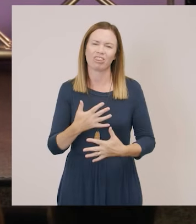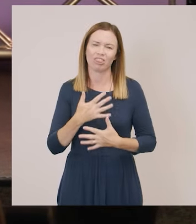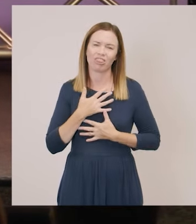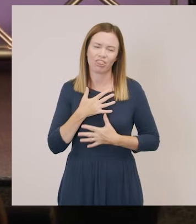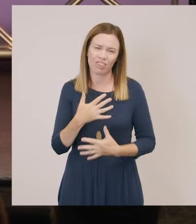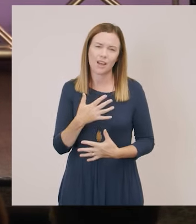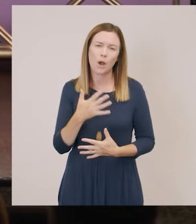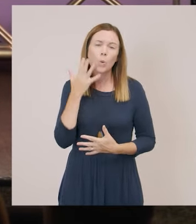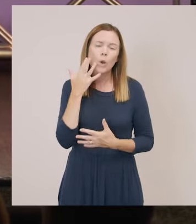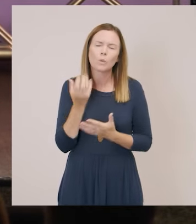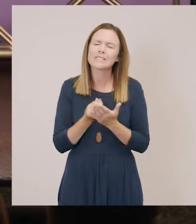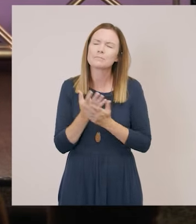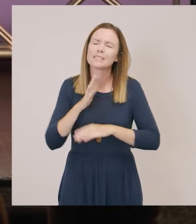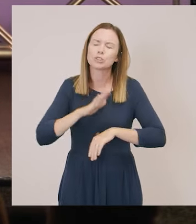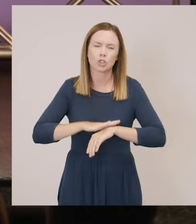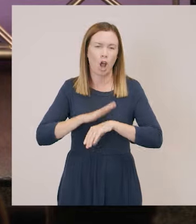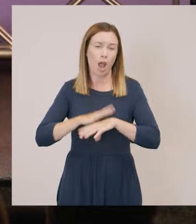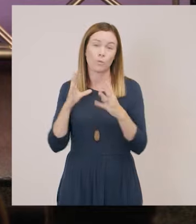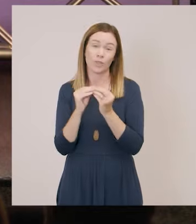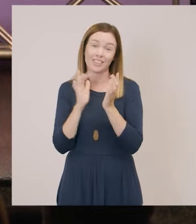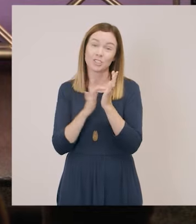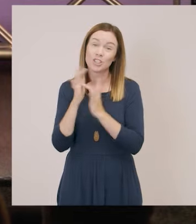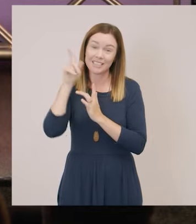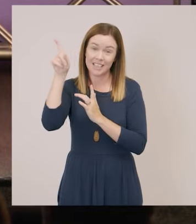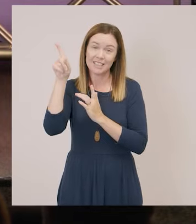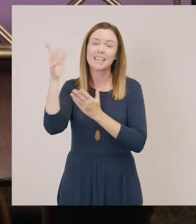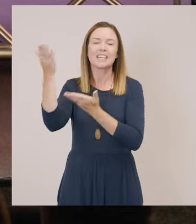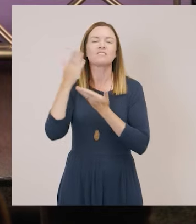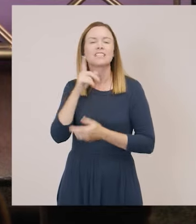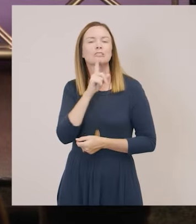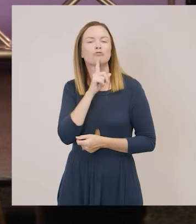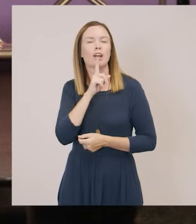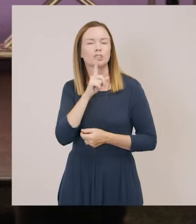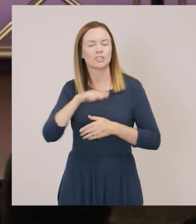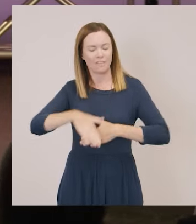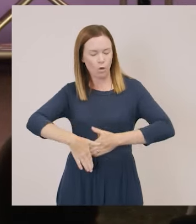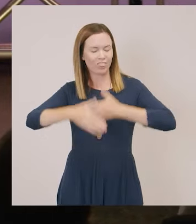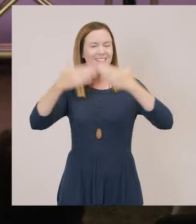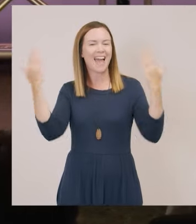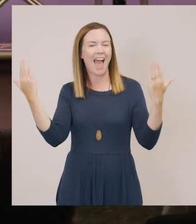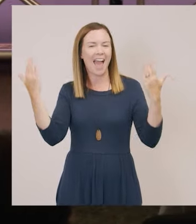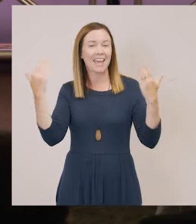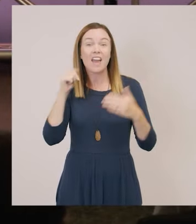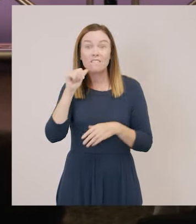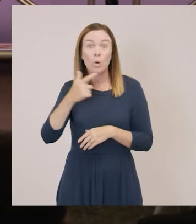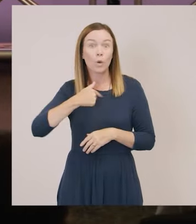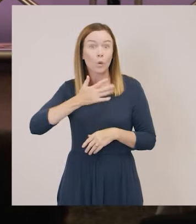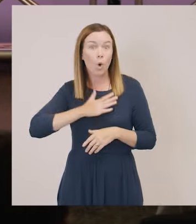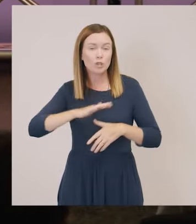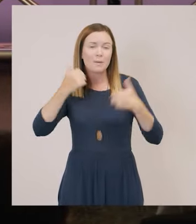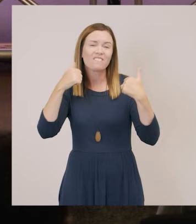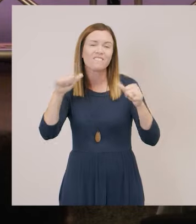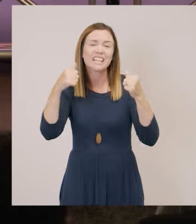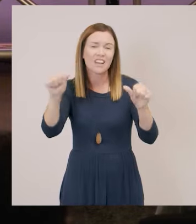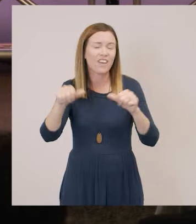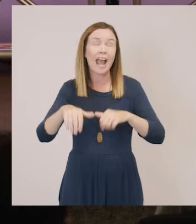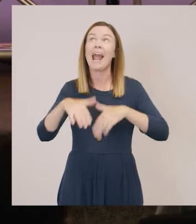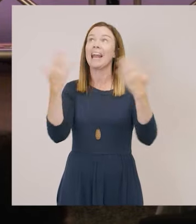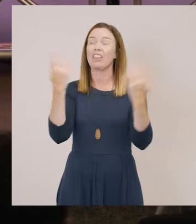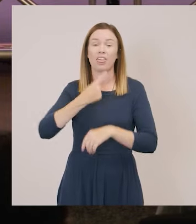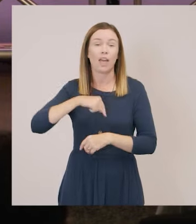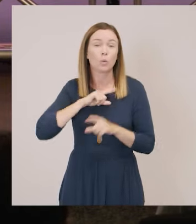When we spend time with Jesus, it's where we get our instructions for the day. If we want to be effective in anything we